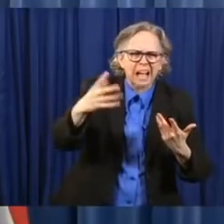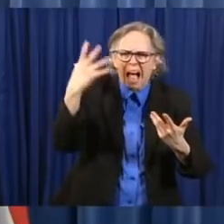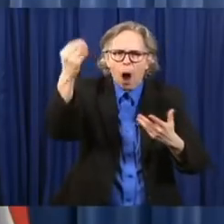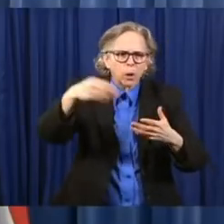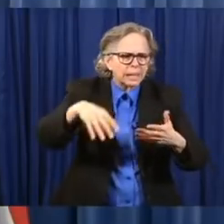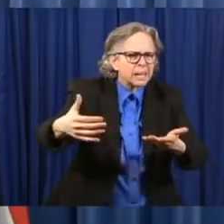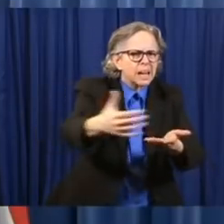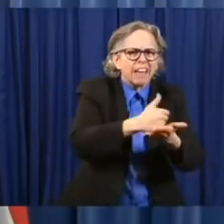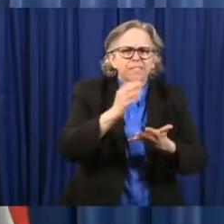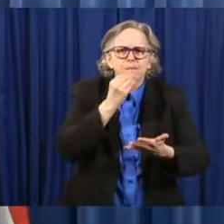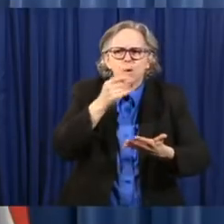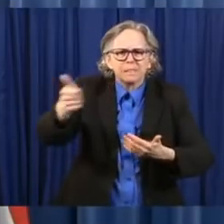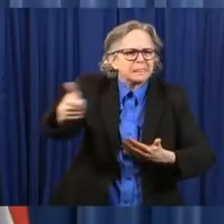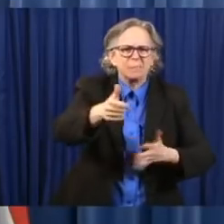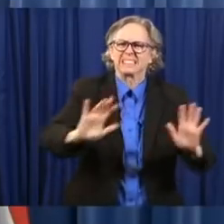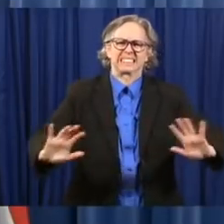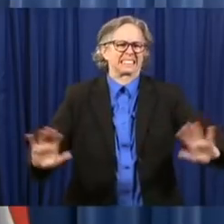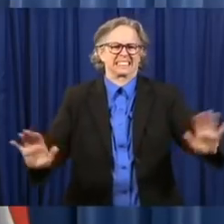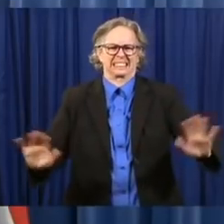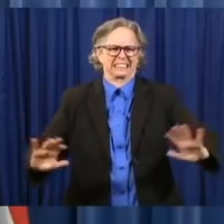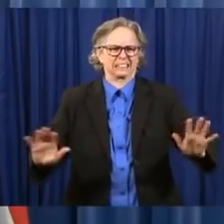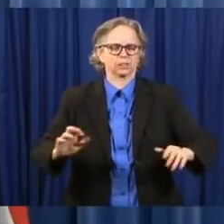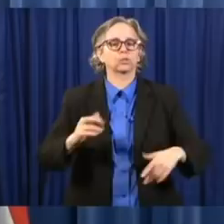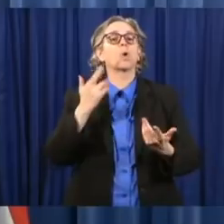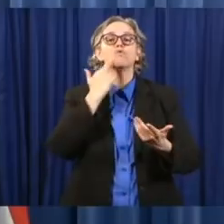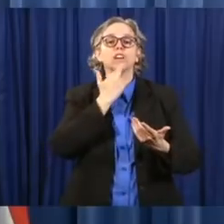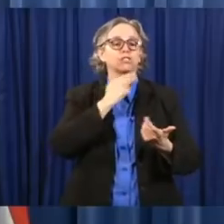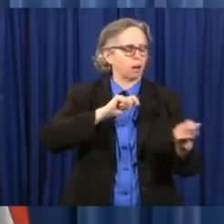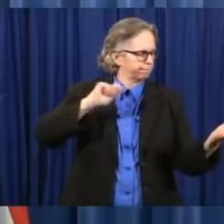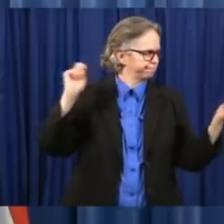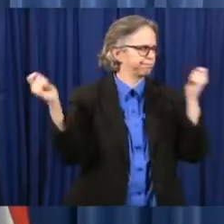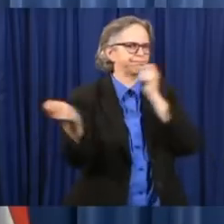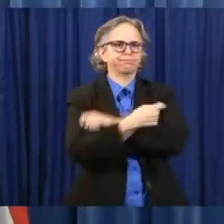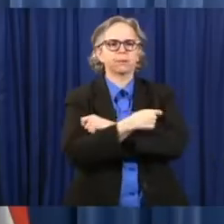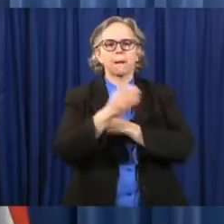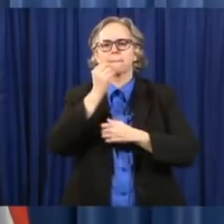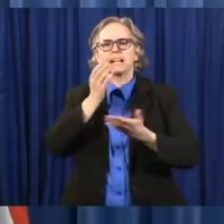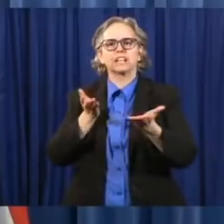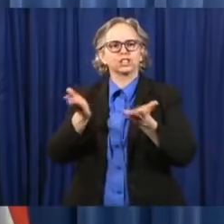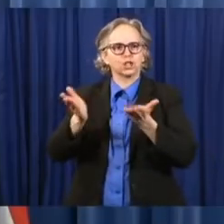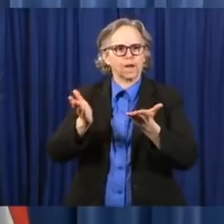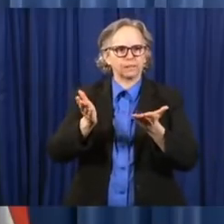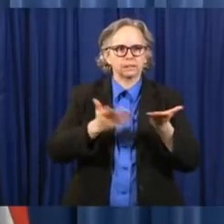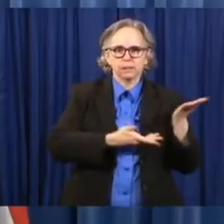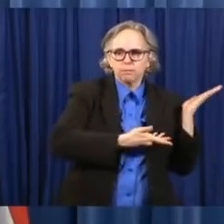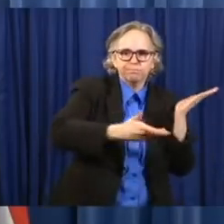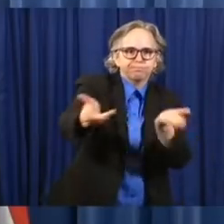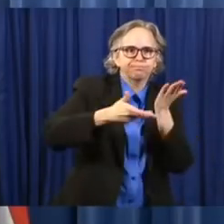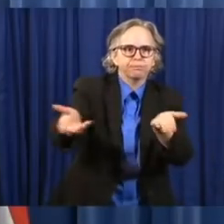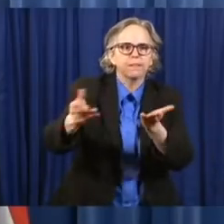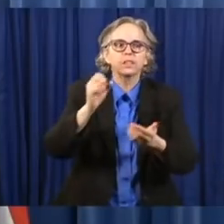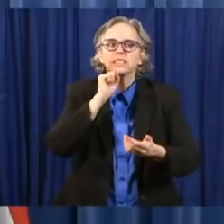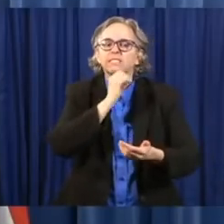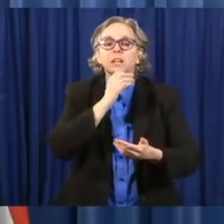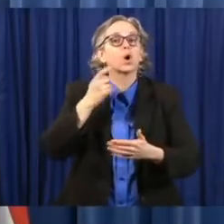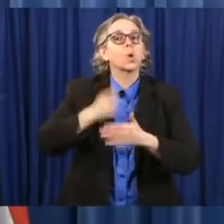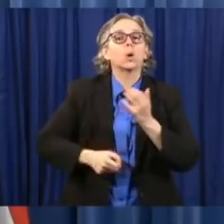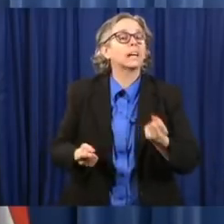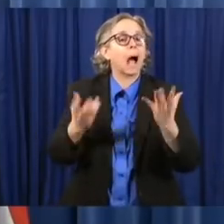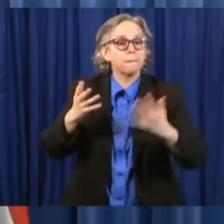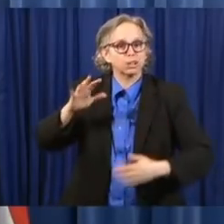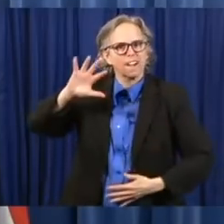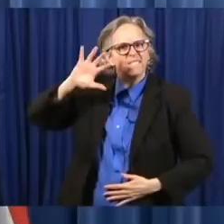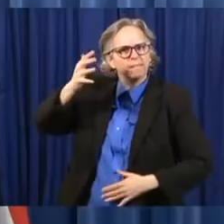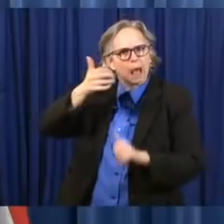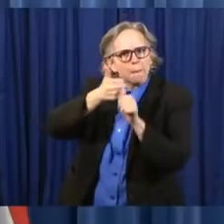a minimal charge of $5 per meal. If someone couldn't pay, Joe Mama's Kitchen would find a way